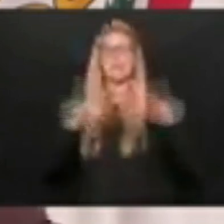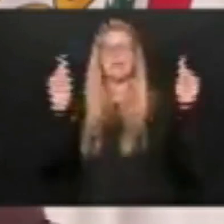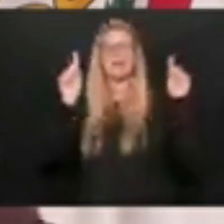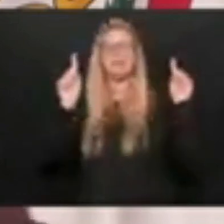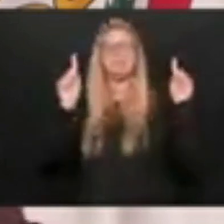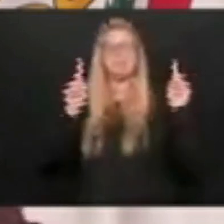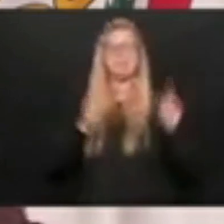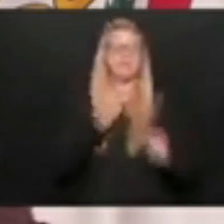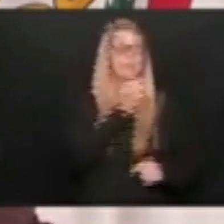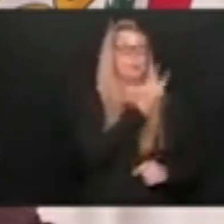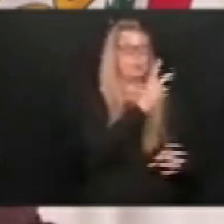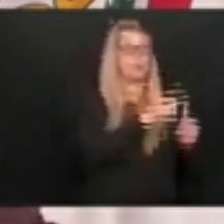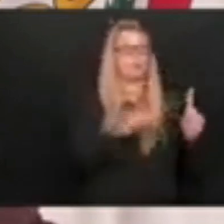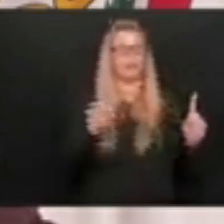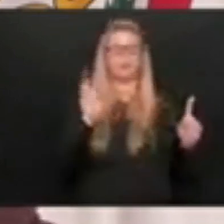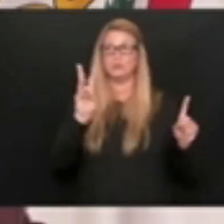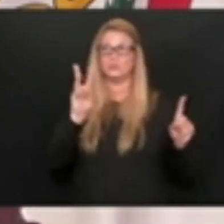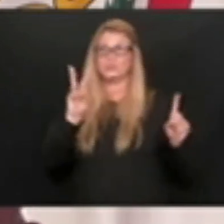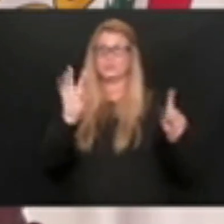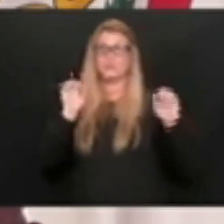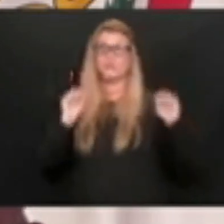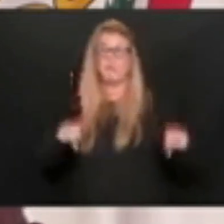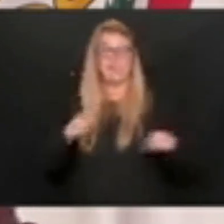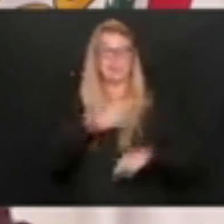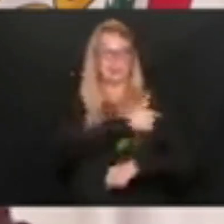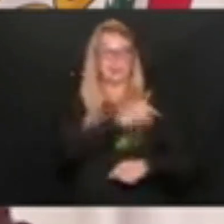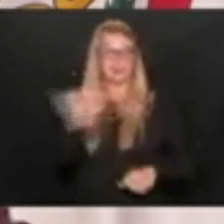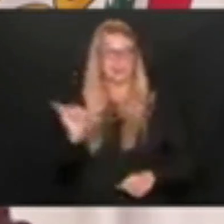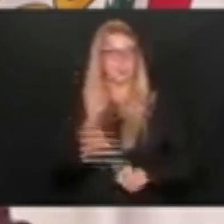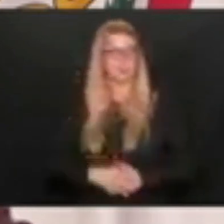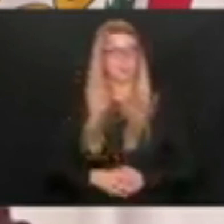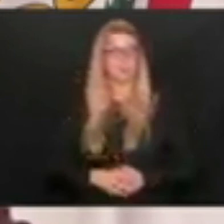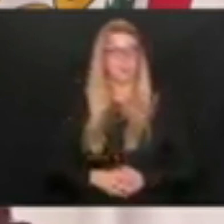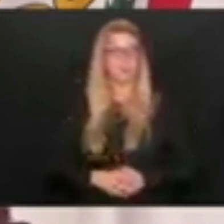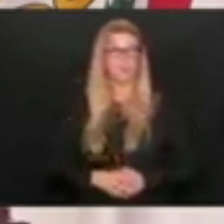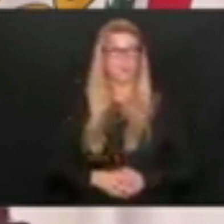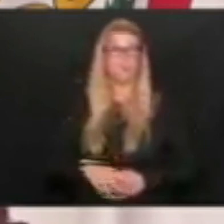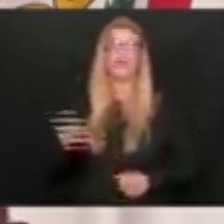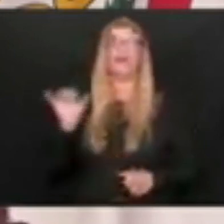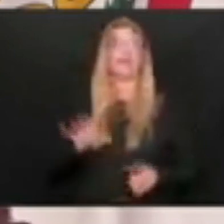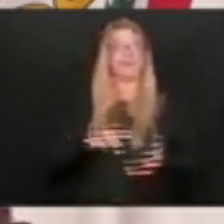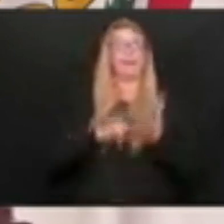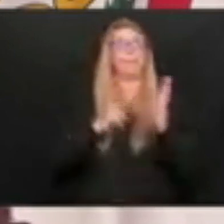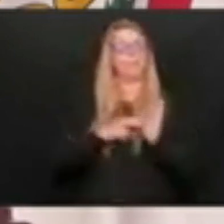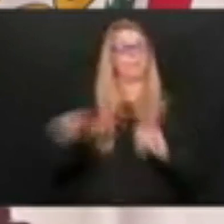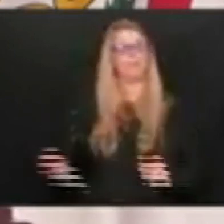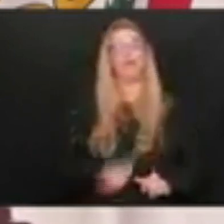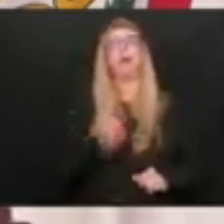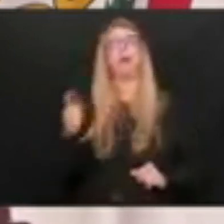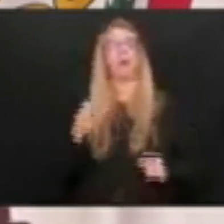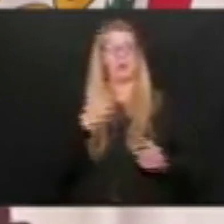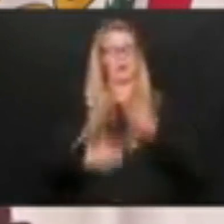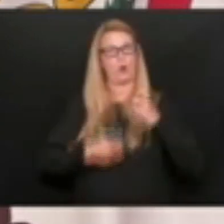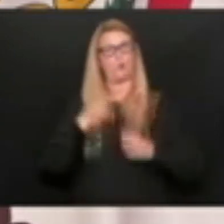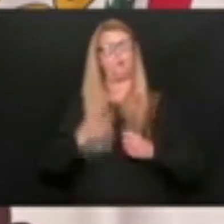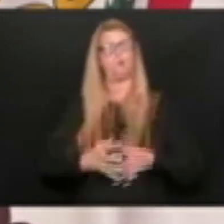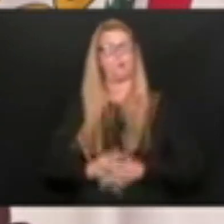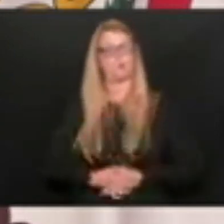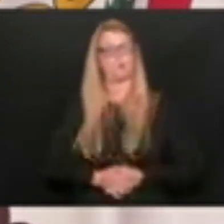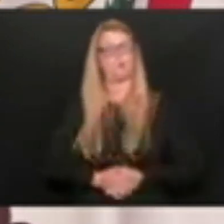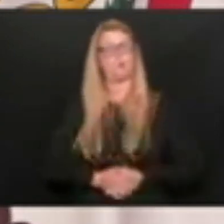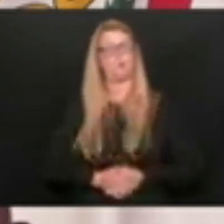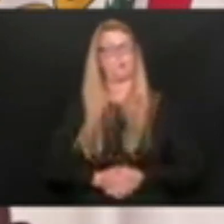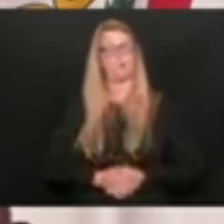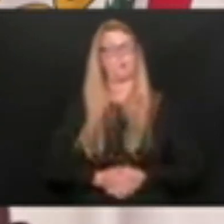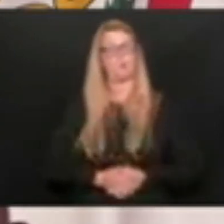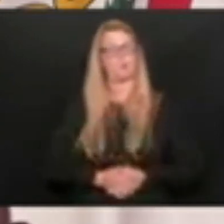from 12 to 16 are eligible too, then we've got another problem to tackle, do we not? And on